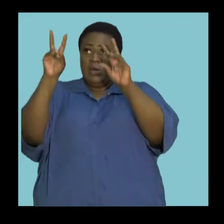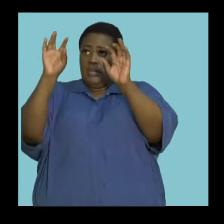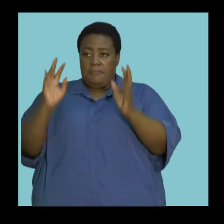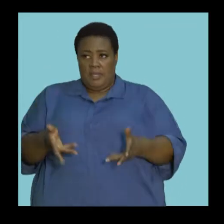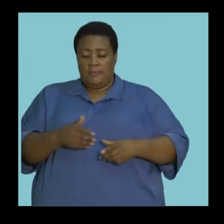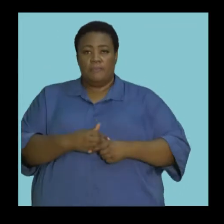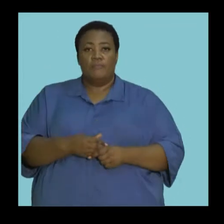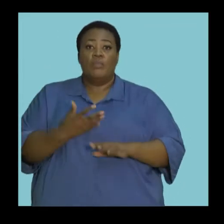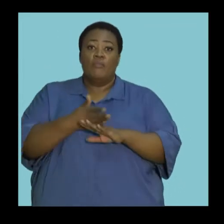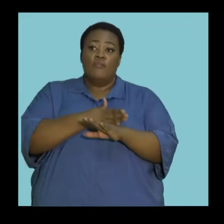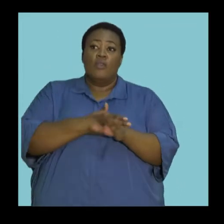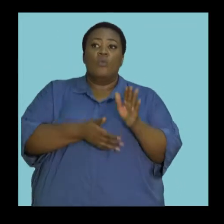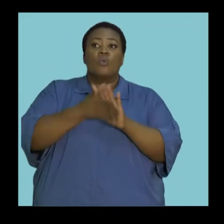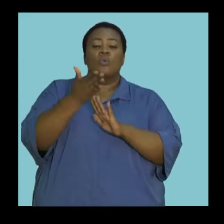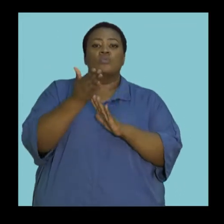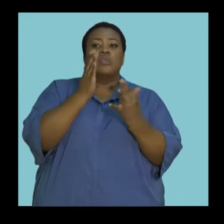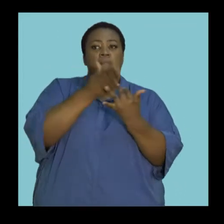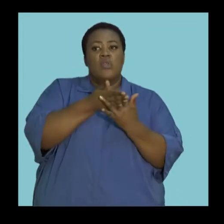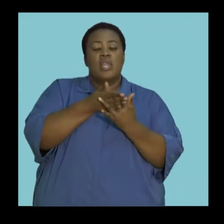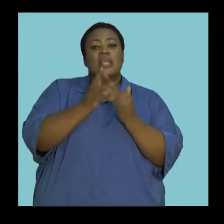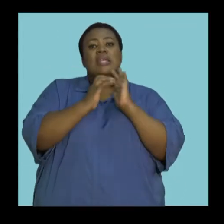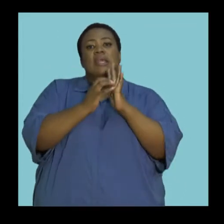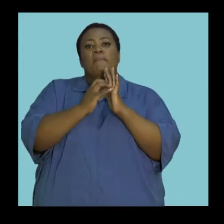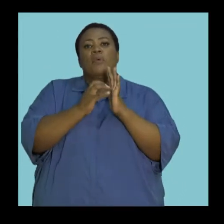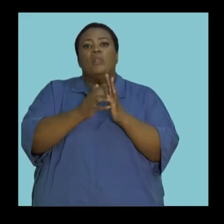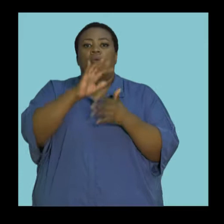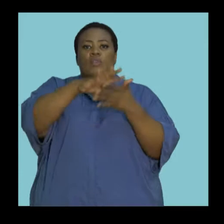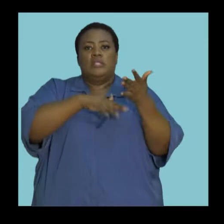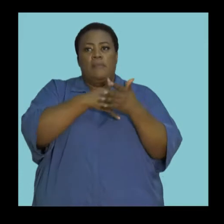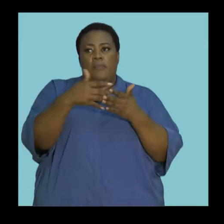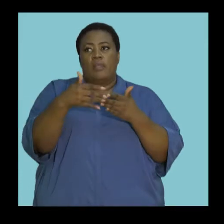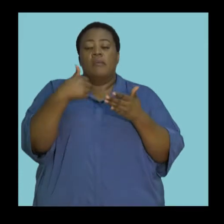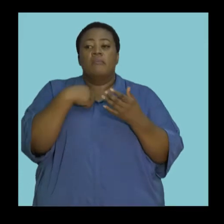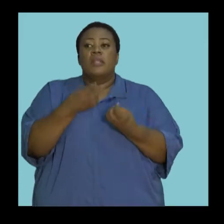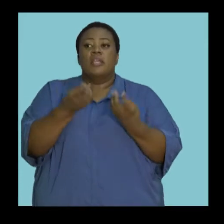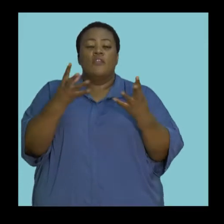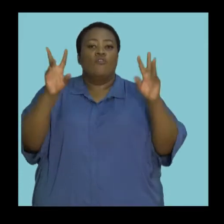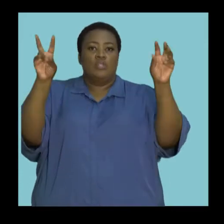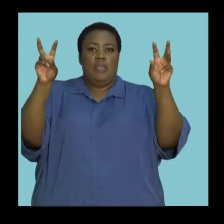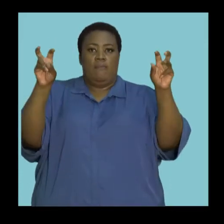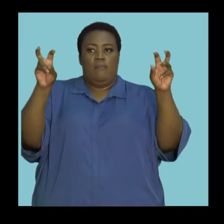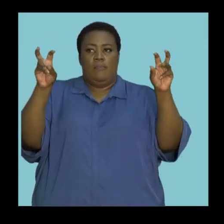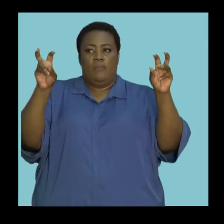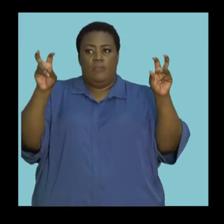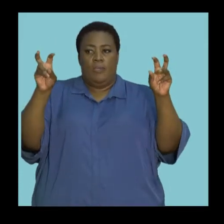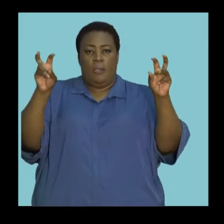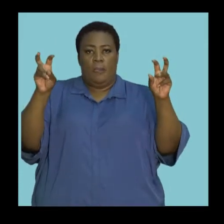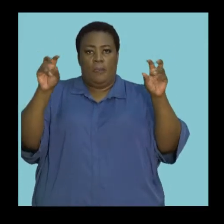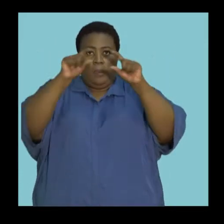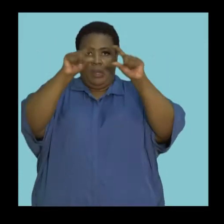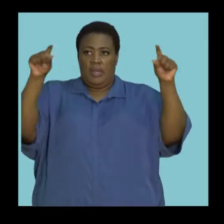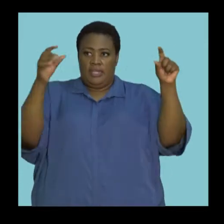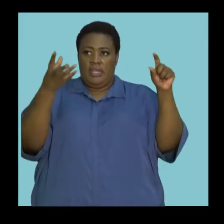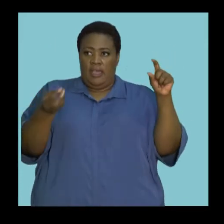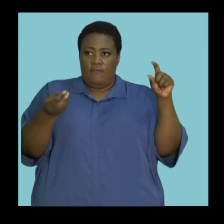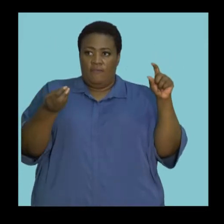Okay, so before we get into a break, guys, here's an example of a table. Clearly, I've given you a table heading.